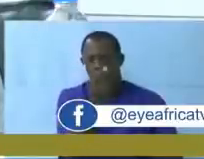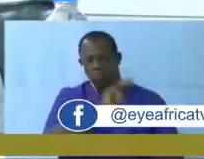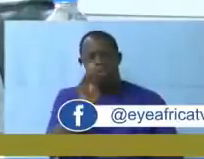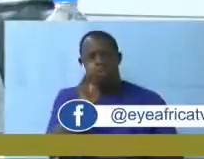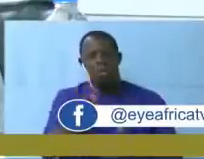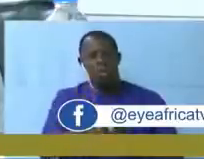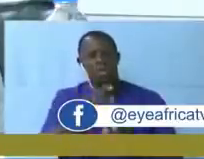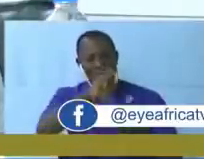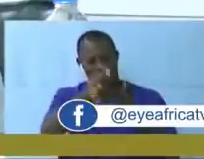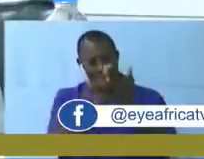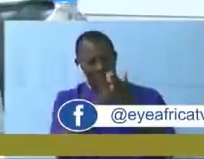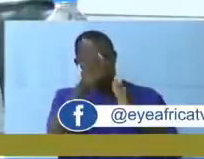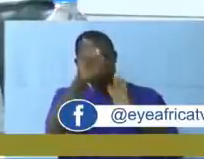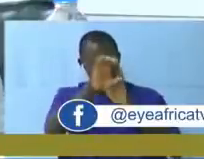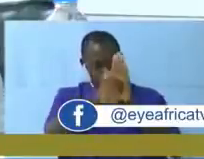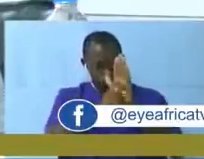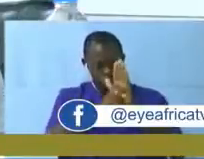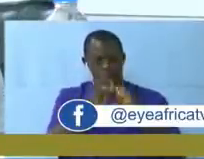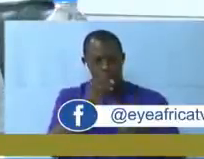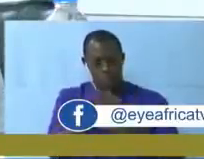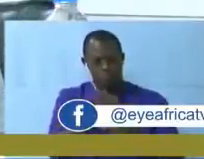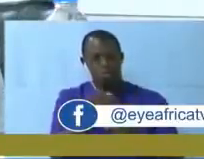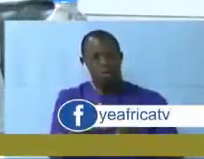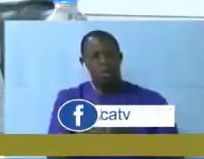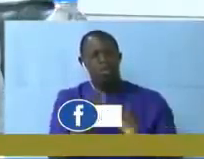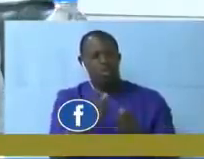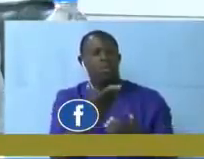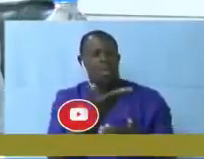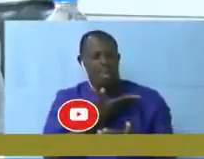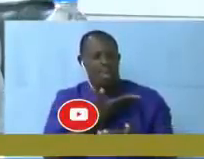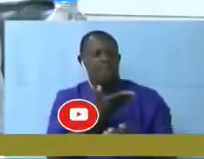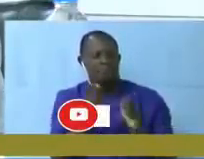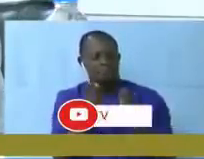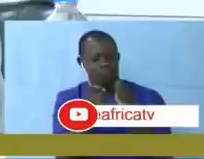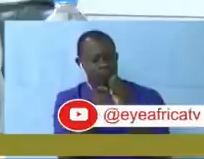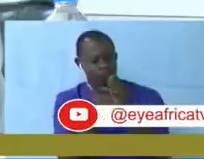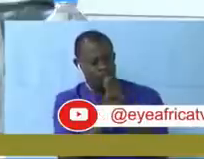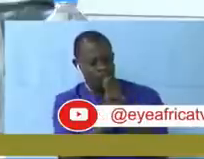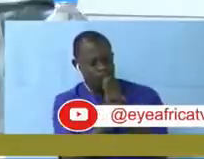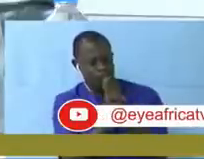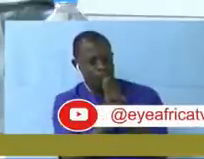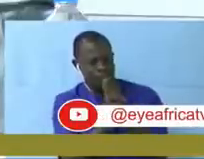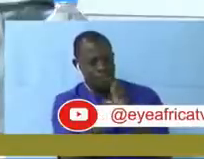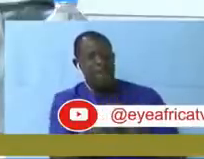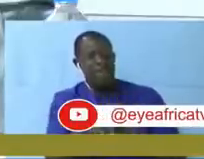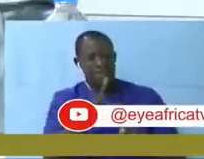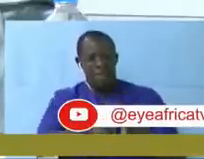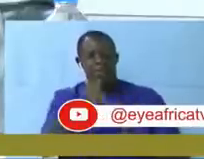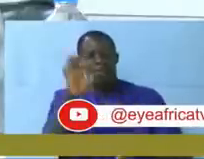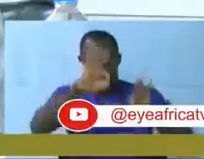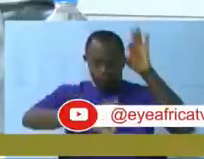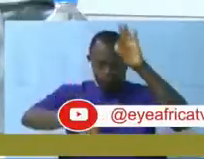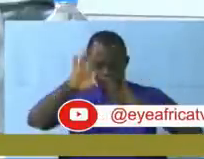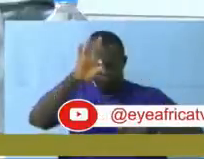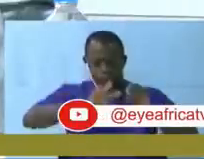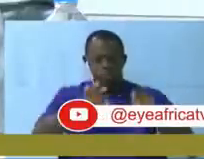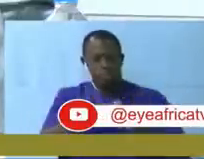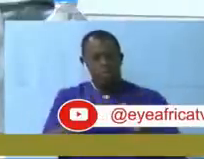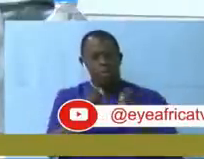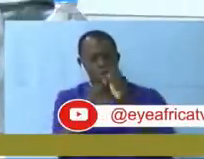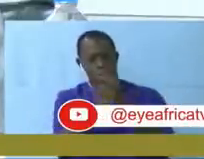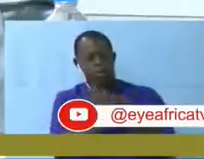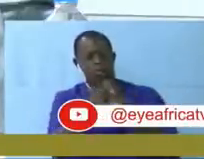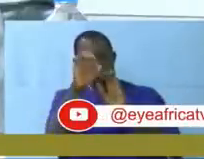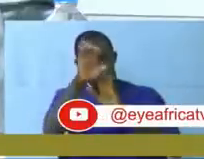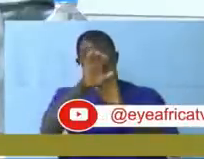entrenched, meaning you could only have it changed in a referendum. Te temen amul fouf rek de moy temen nek draft bobu